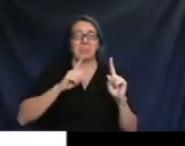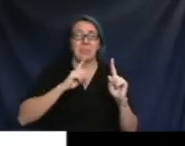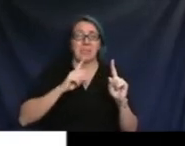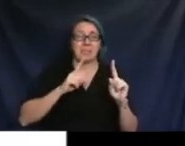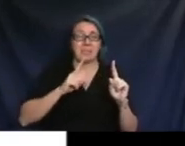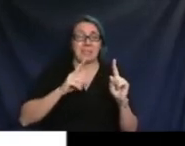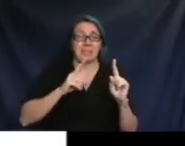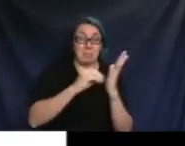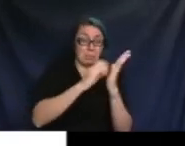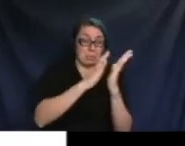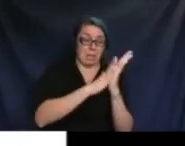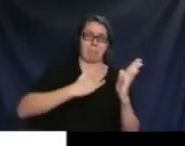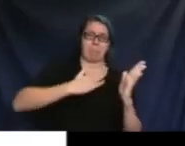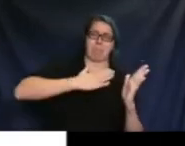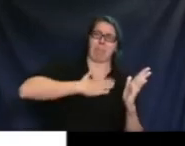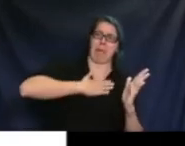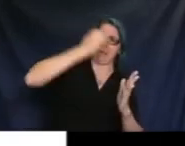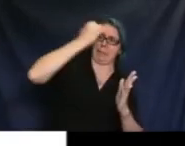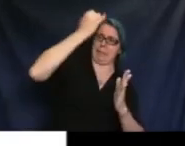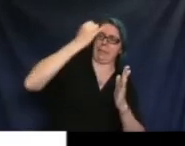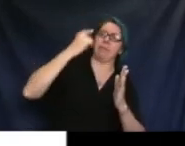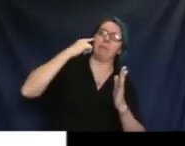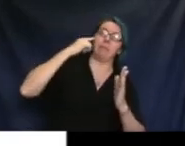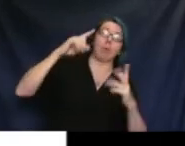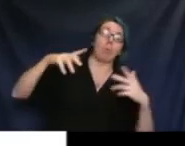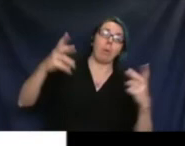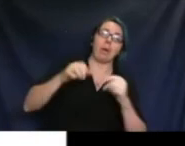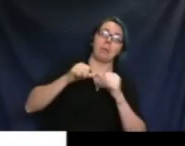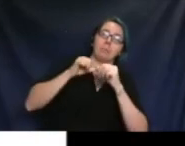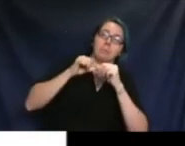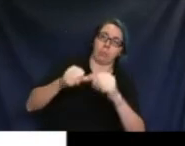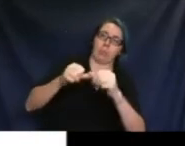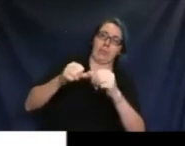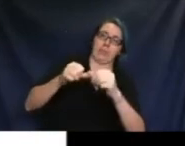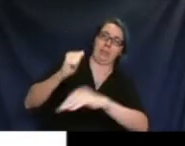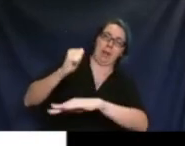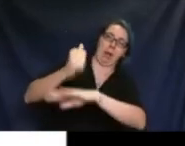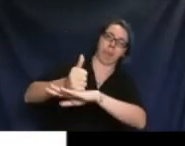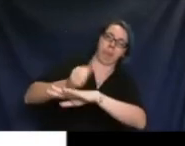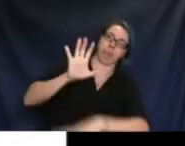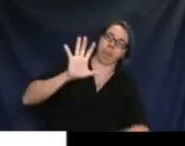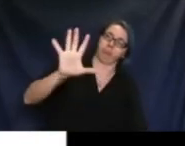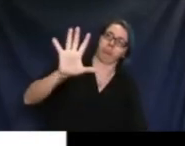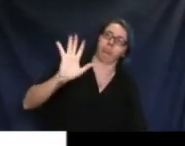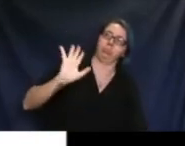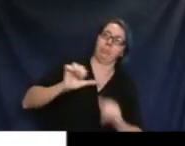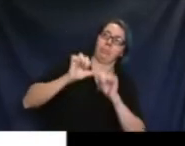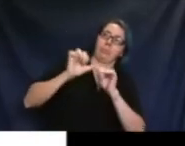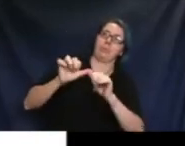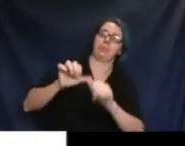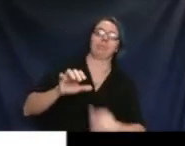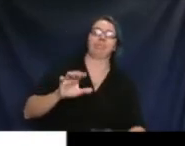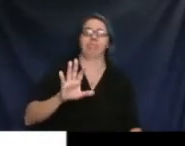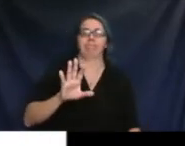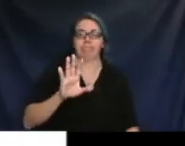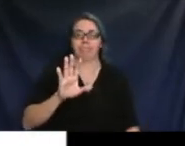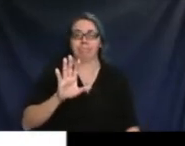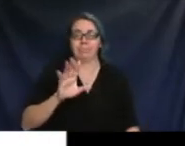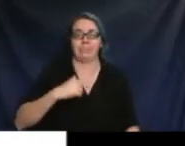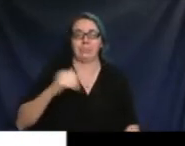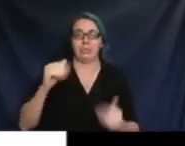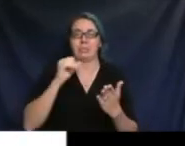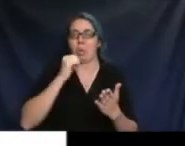wouldn't kind of put it first and foremost as a permanent commission, because there will